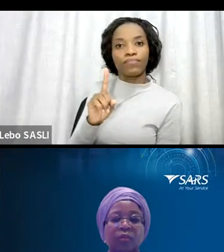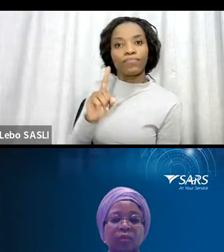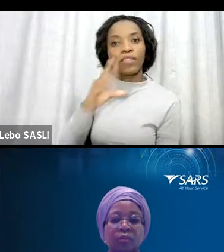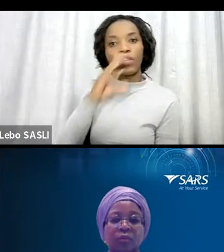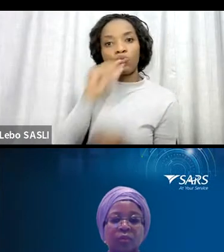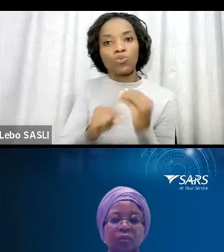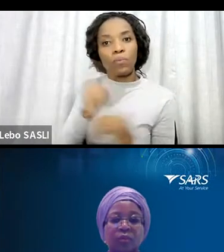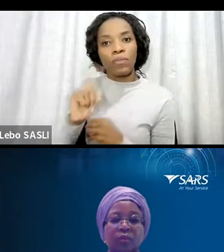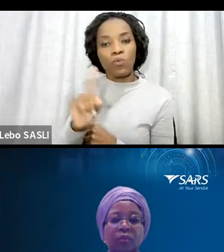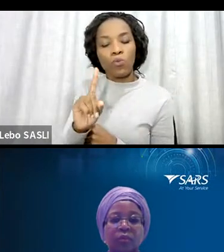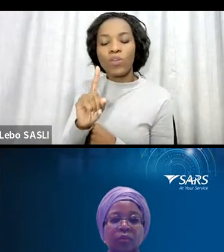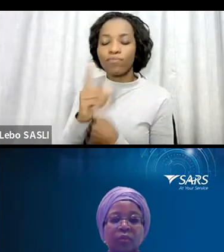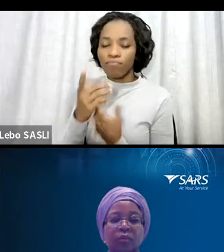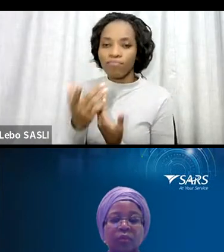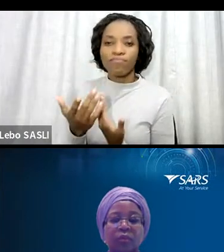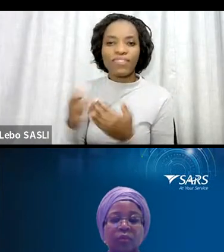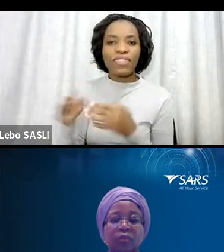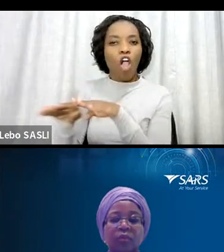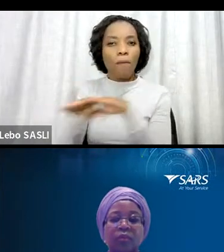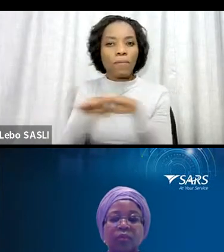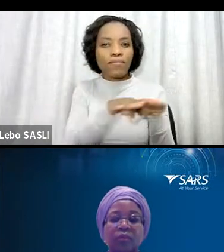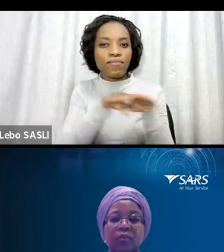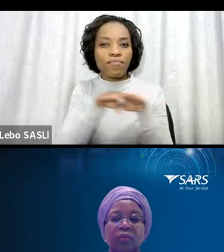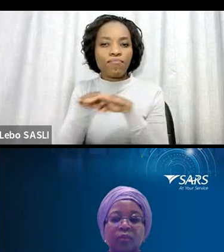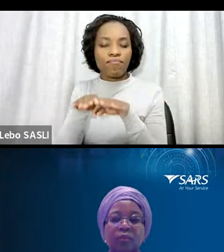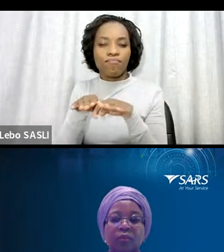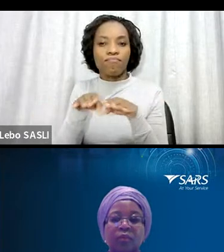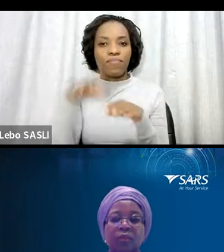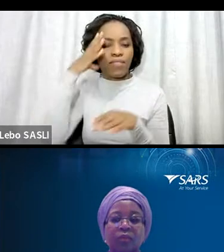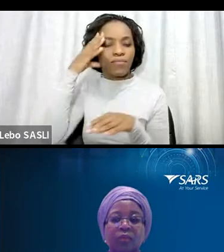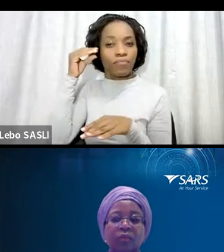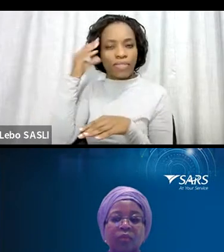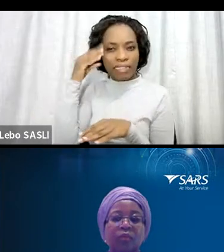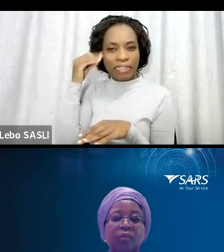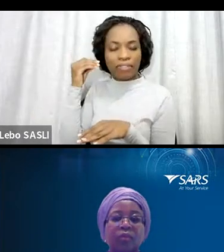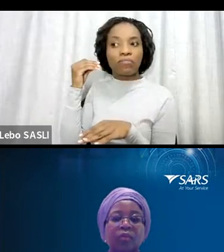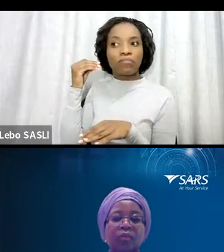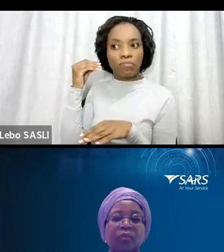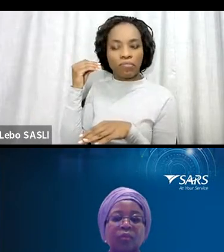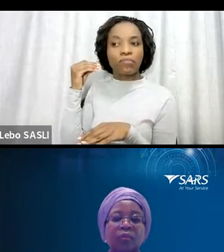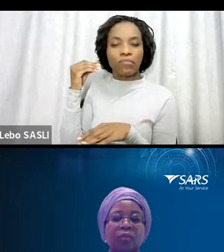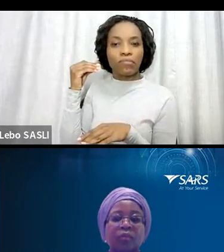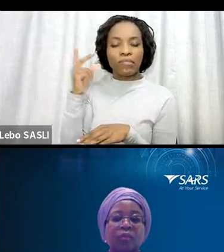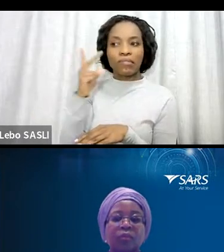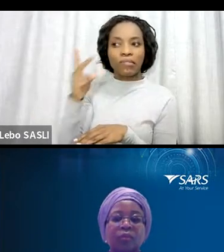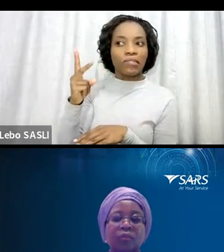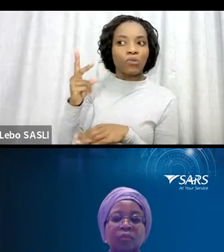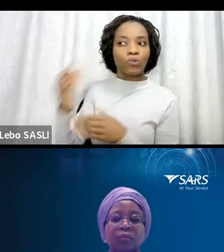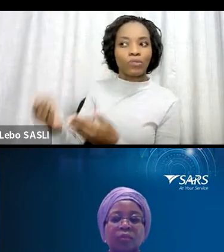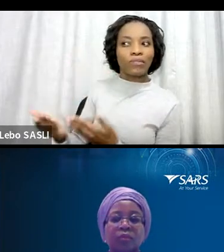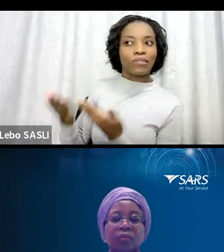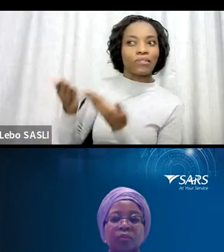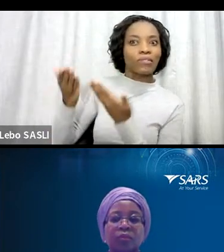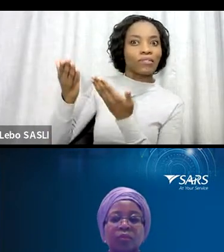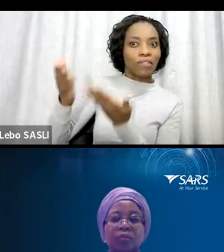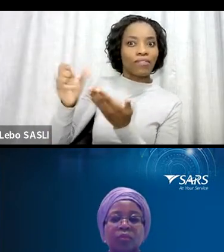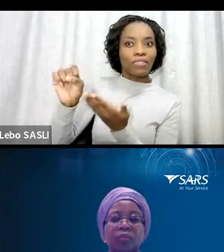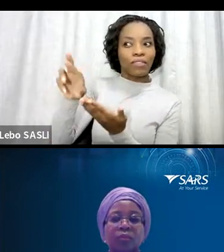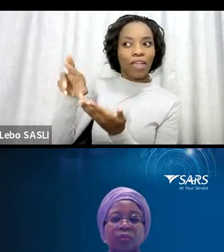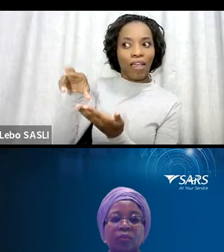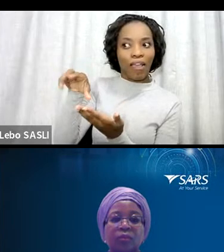common experiences that affects the quality of the service when it comes to